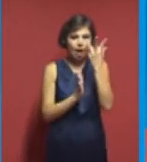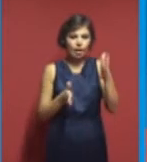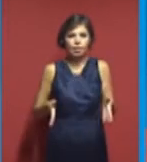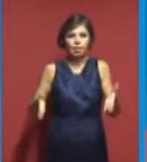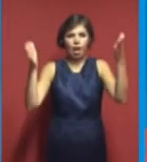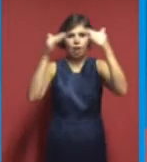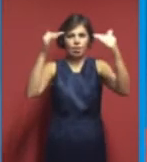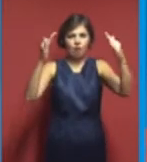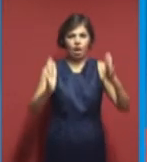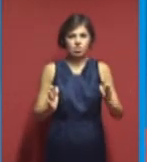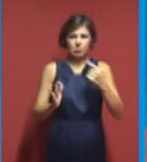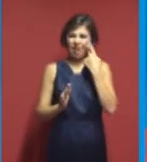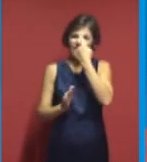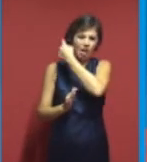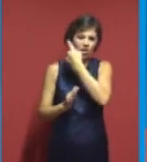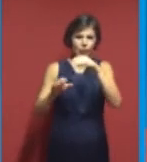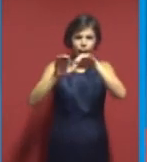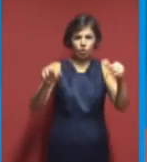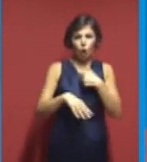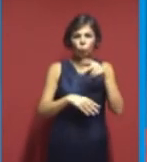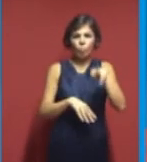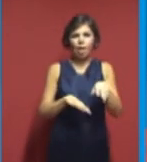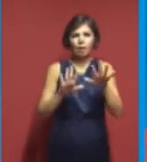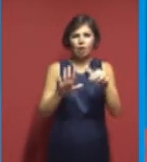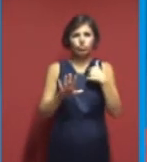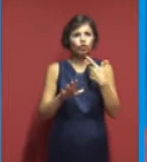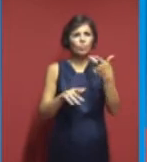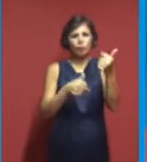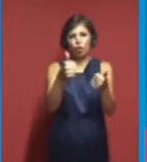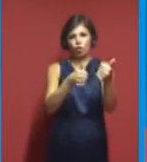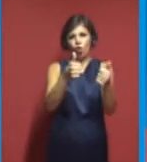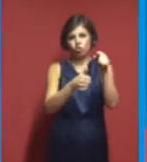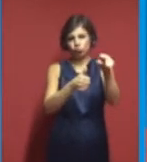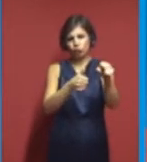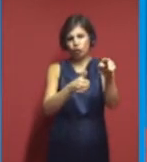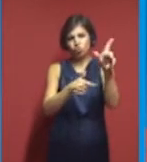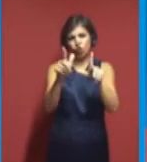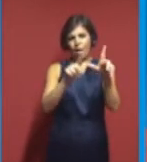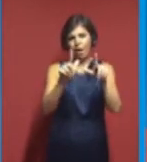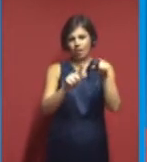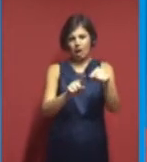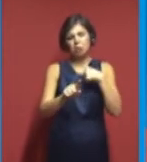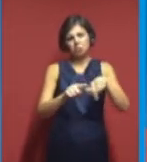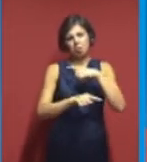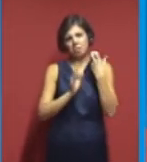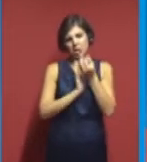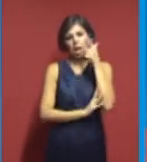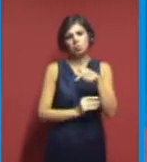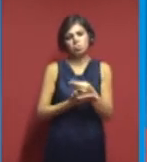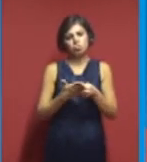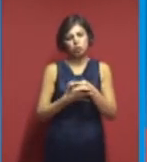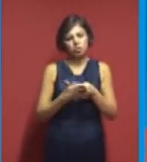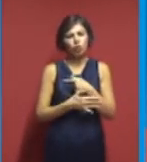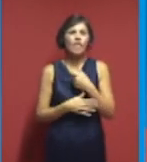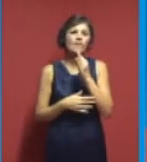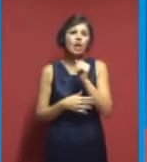sorry, Ricardo, I need to finish this. Then we have projects like the Green Fab Lab. Is actually a Fab Lab that is going to